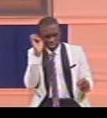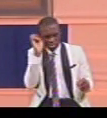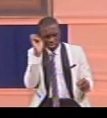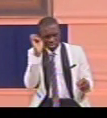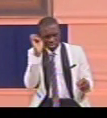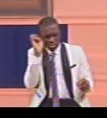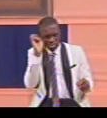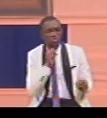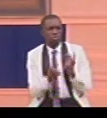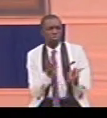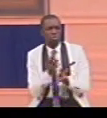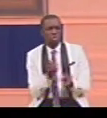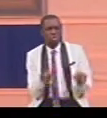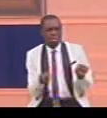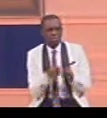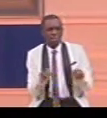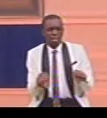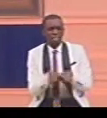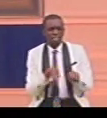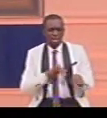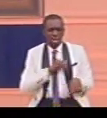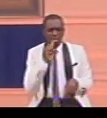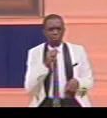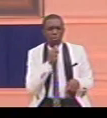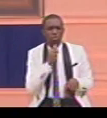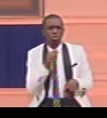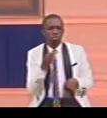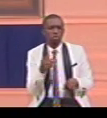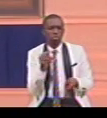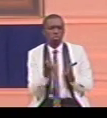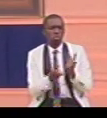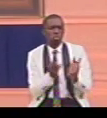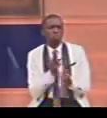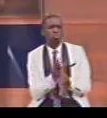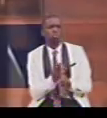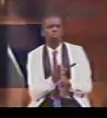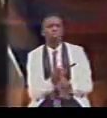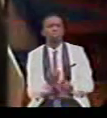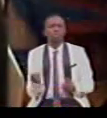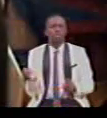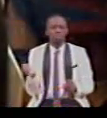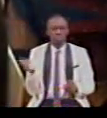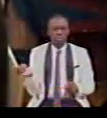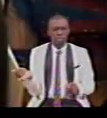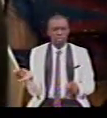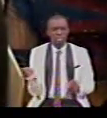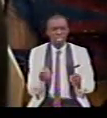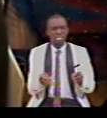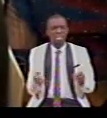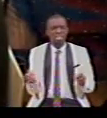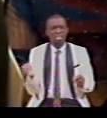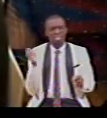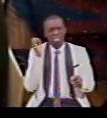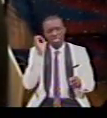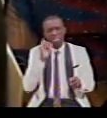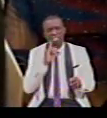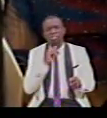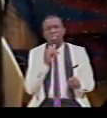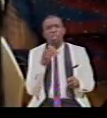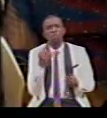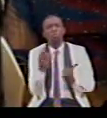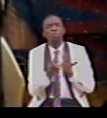repetition in verse 16 it's not of the world they are not of the world even us even as in the same way